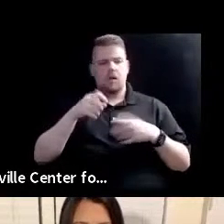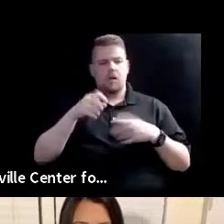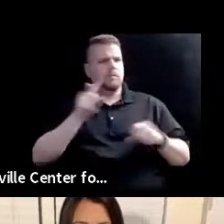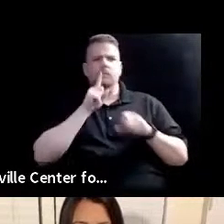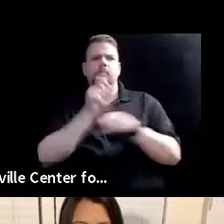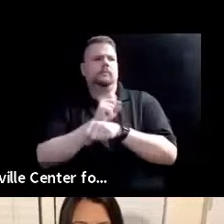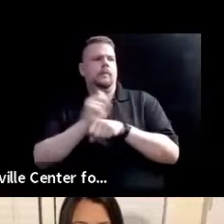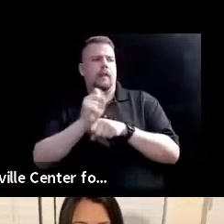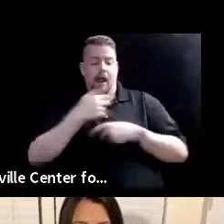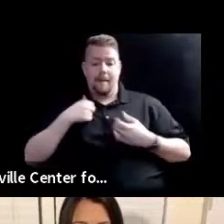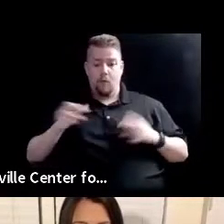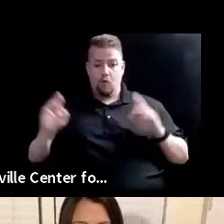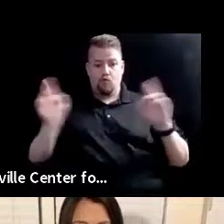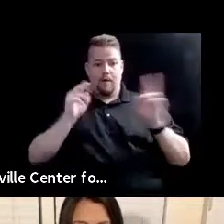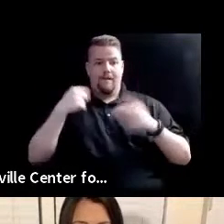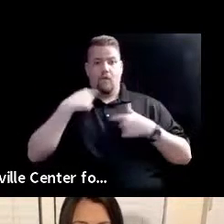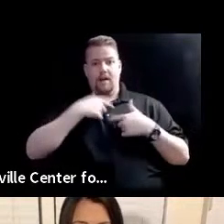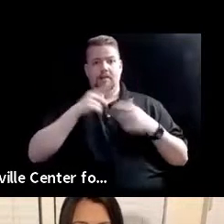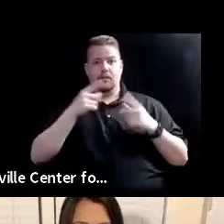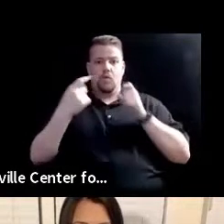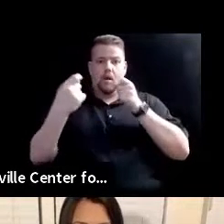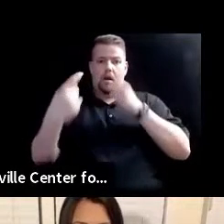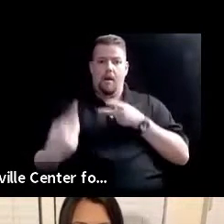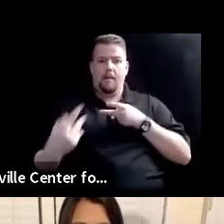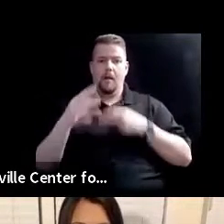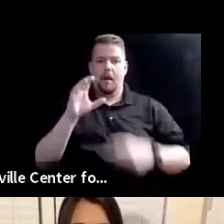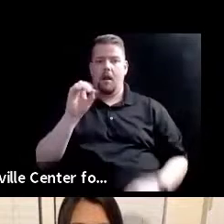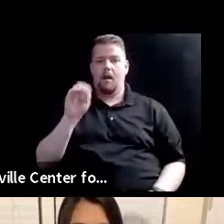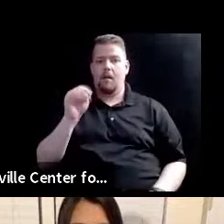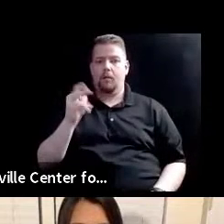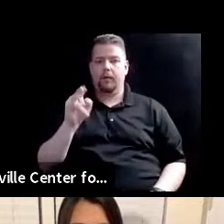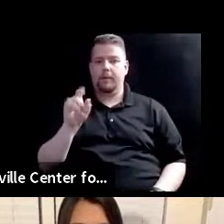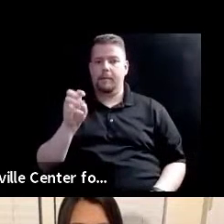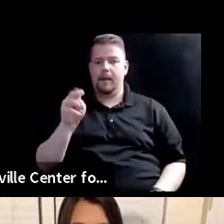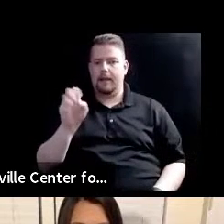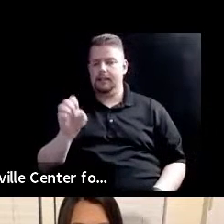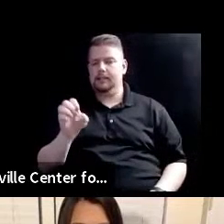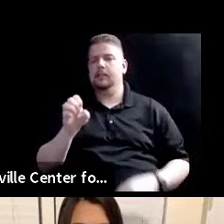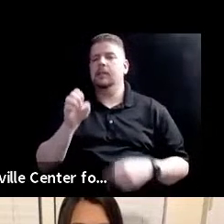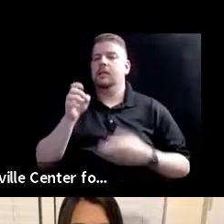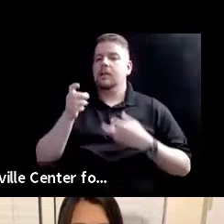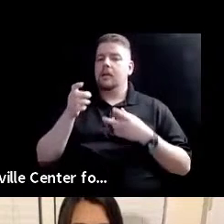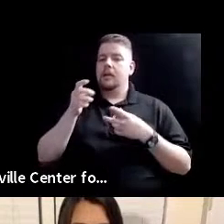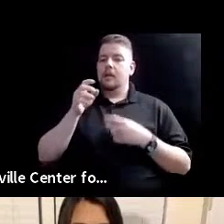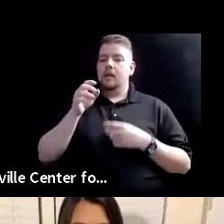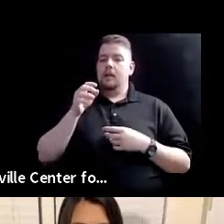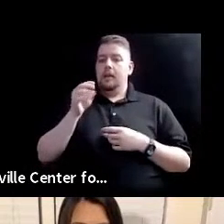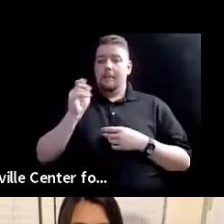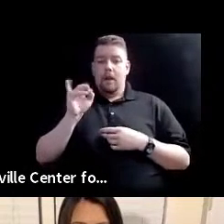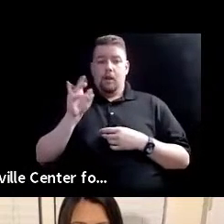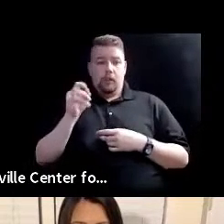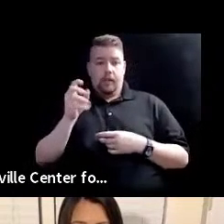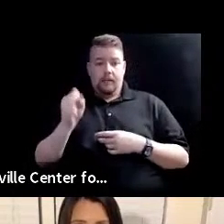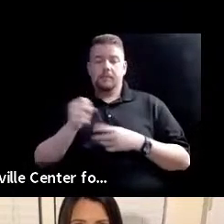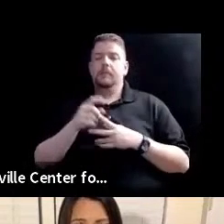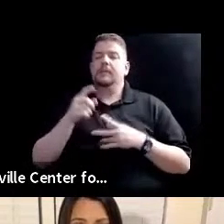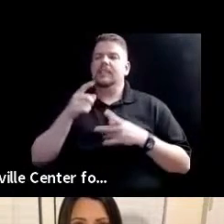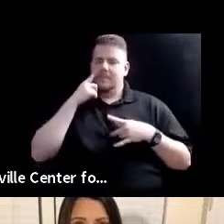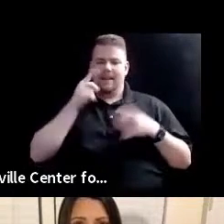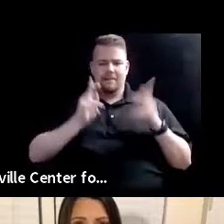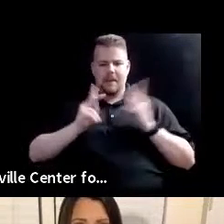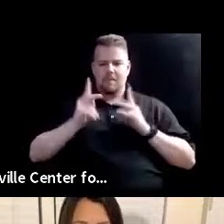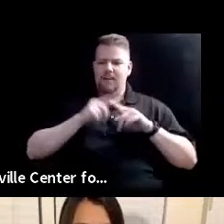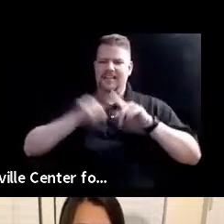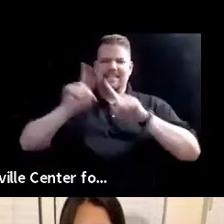I am ready for us to compromise. Okay. And this would just be for people from different families. A